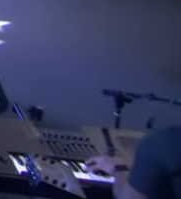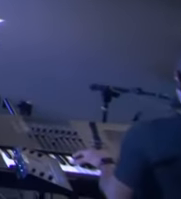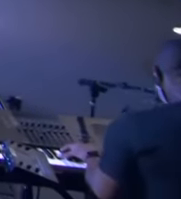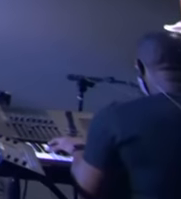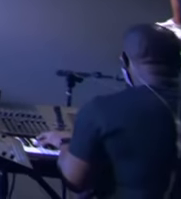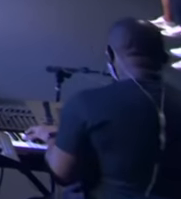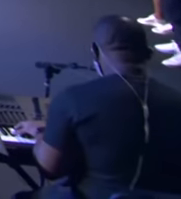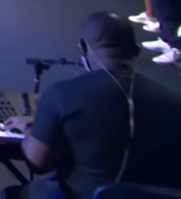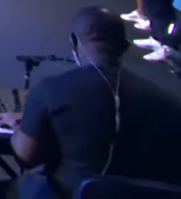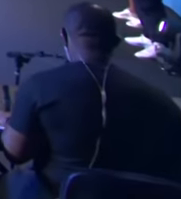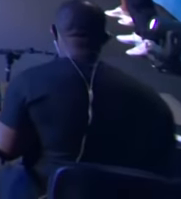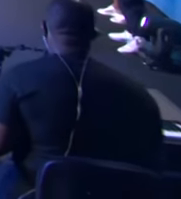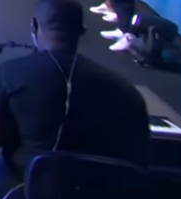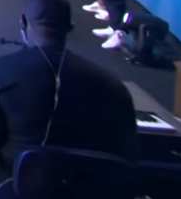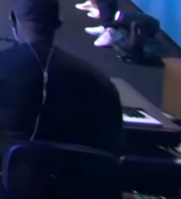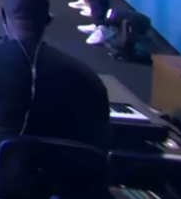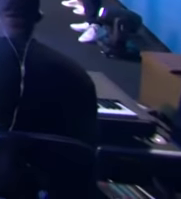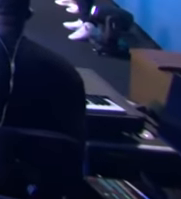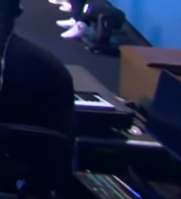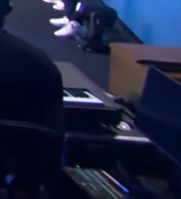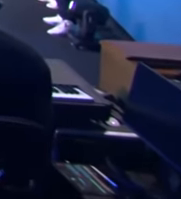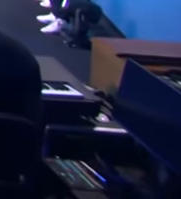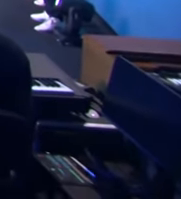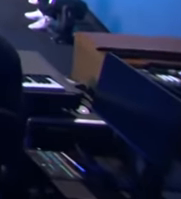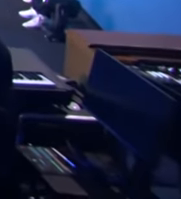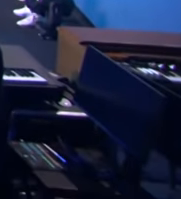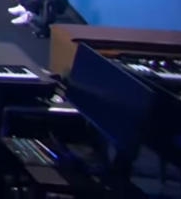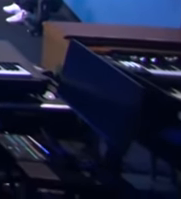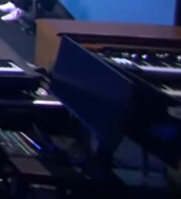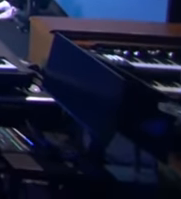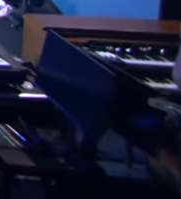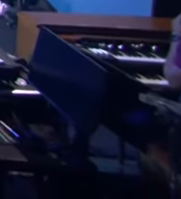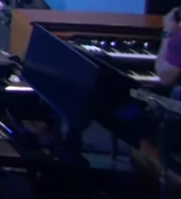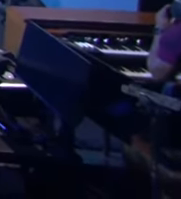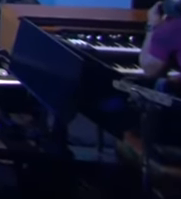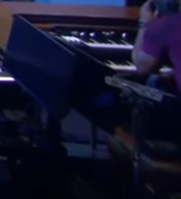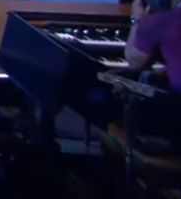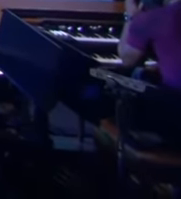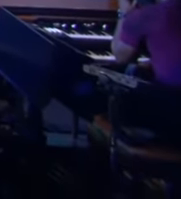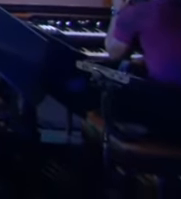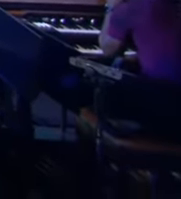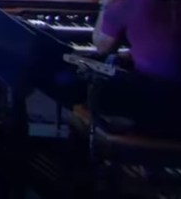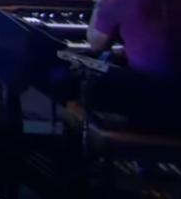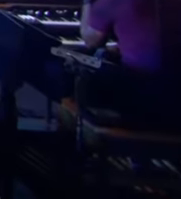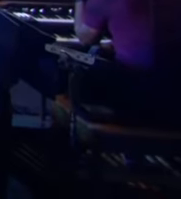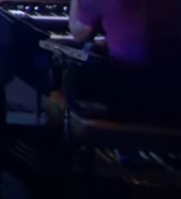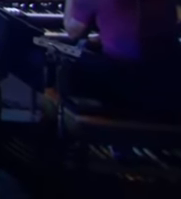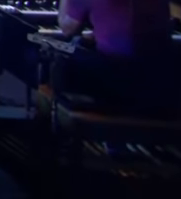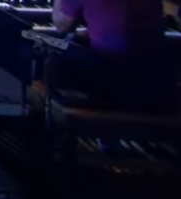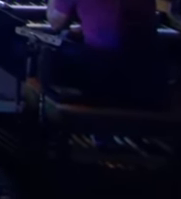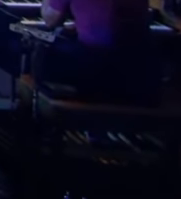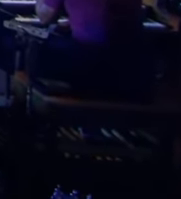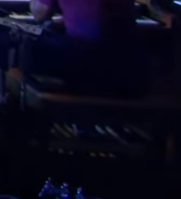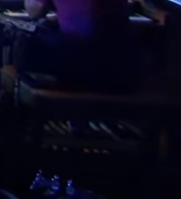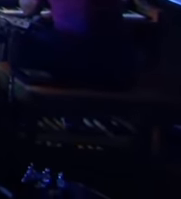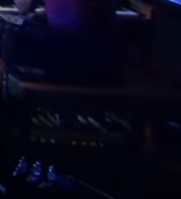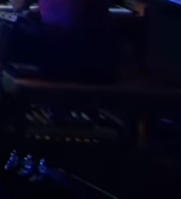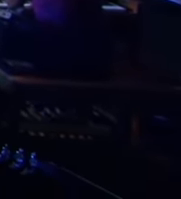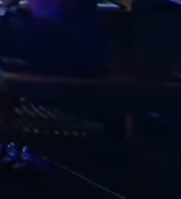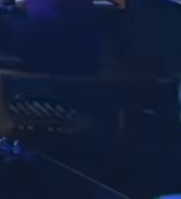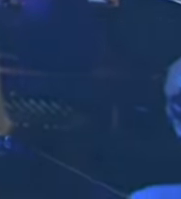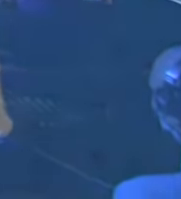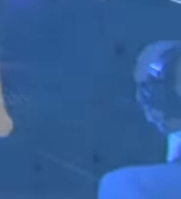please. Be with those that could not get out. Be with those still on the road. Be with those that were stuck on